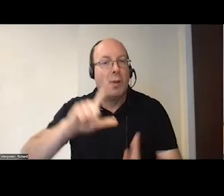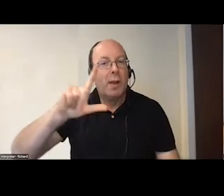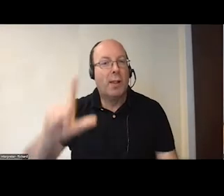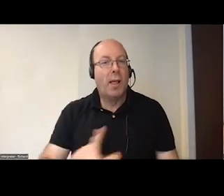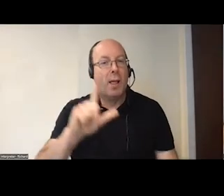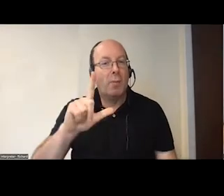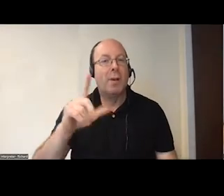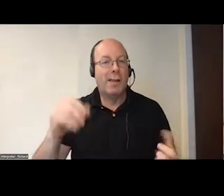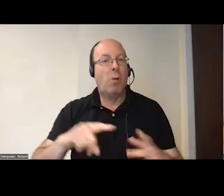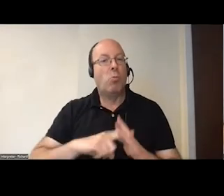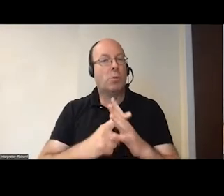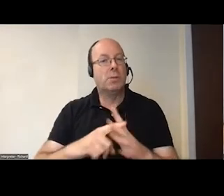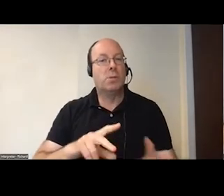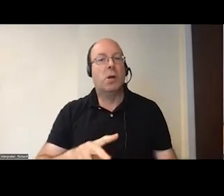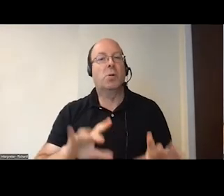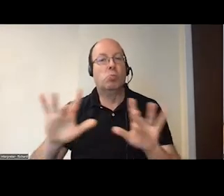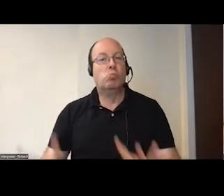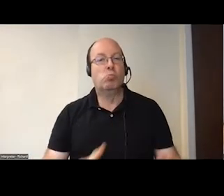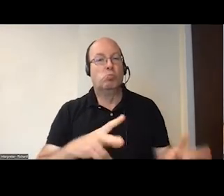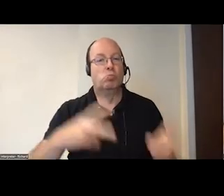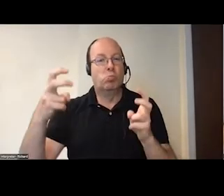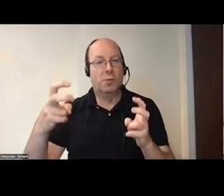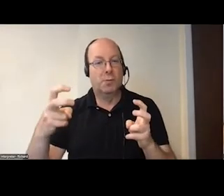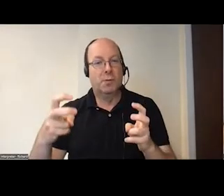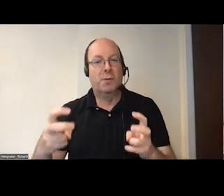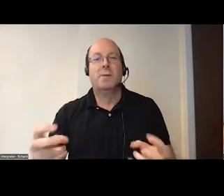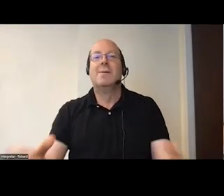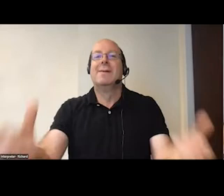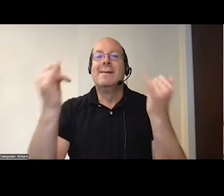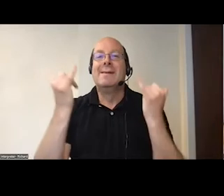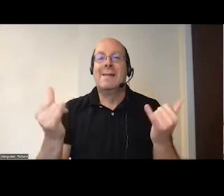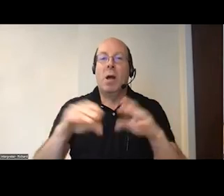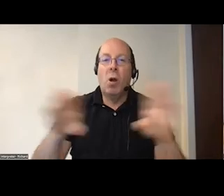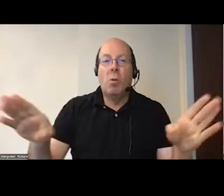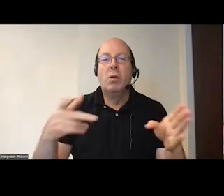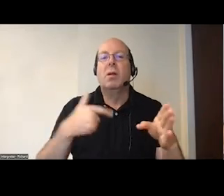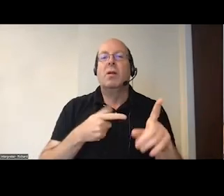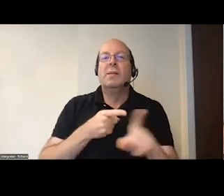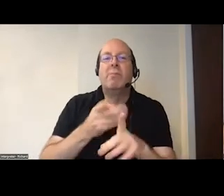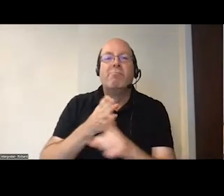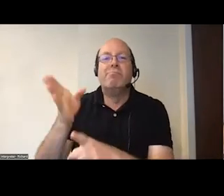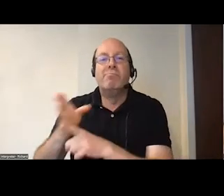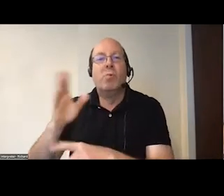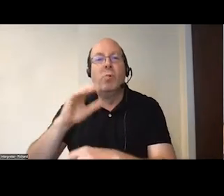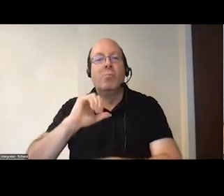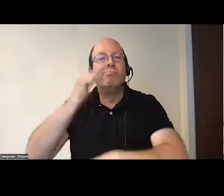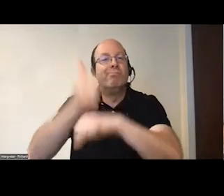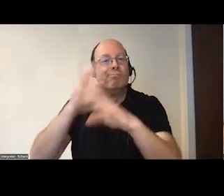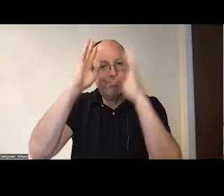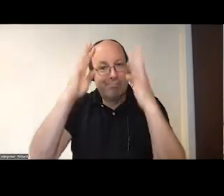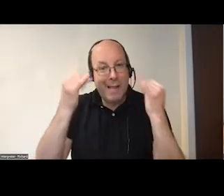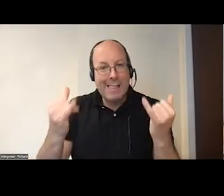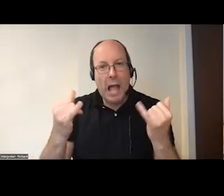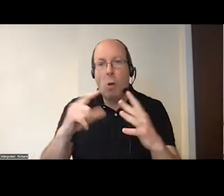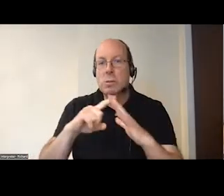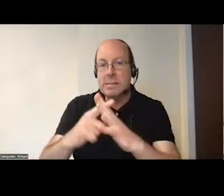Welcome again, and thank you for joining Career Conversations, the Many Paths to Entrepreneurship. Whether you're studying entrepreneurship, working on a business plan